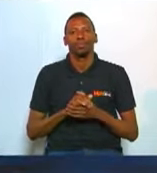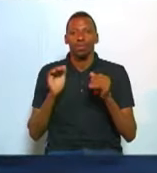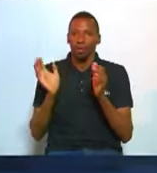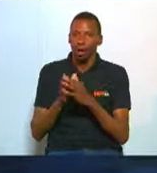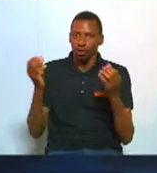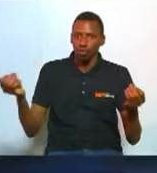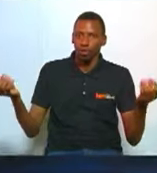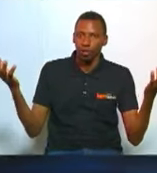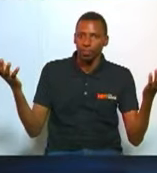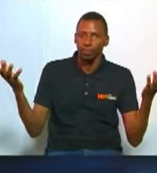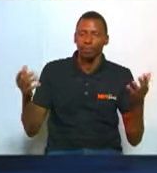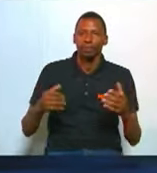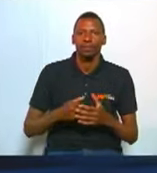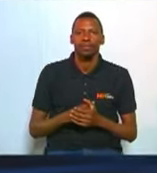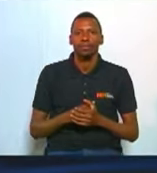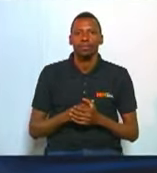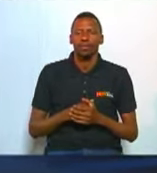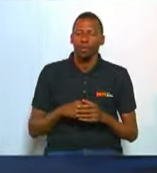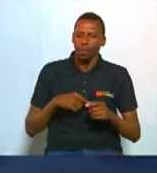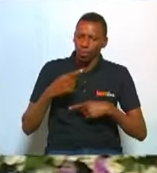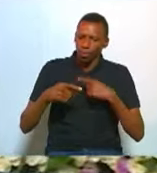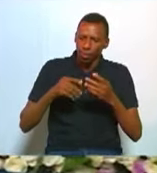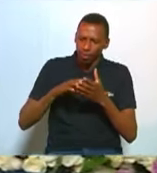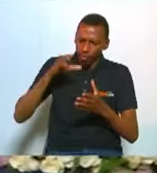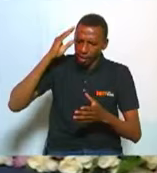Hallelujah. Keep on learning.